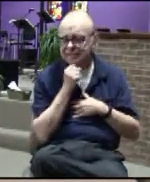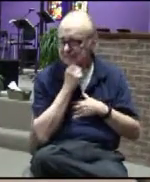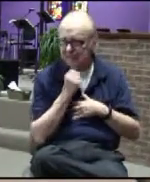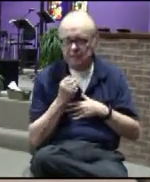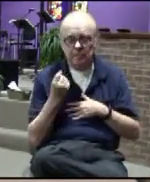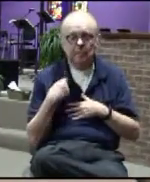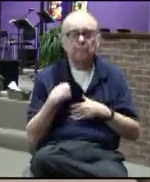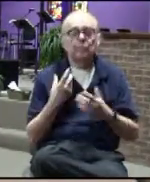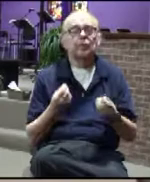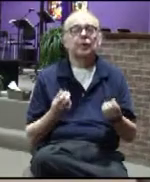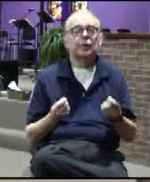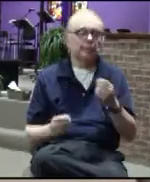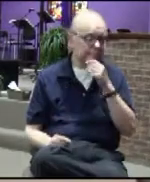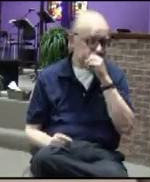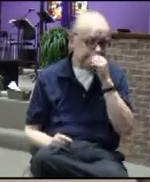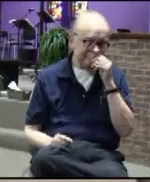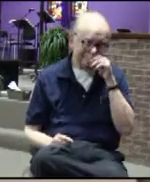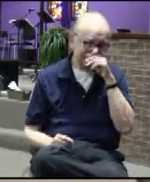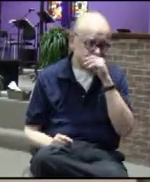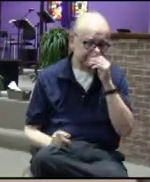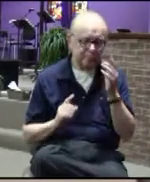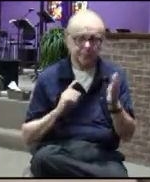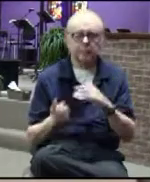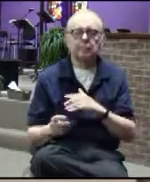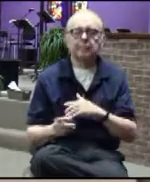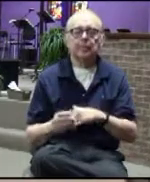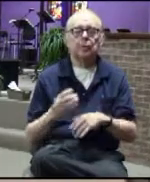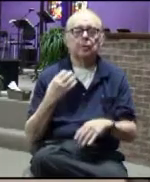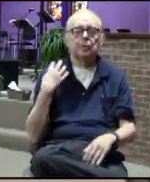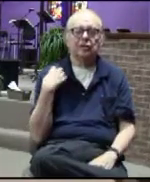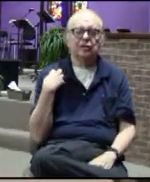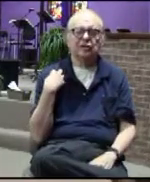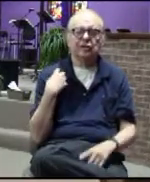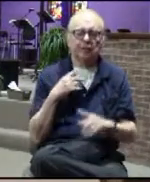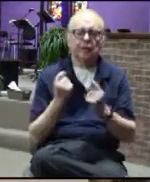so here's what he did he went to the chief